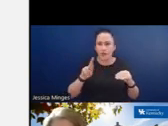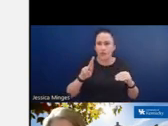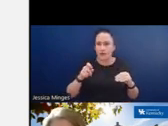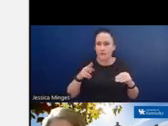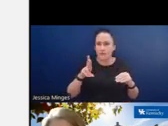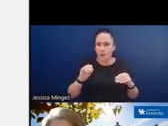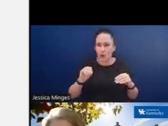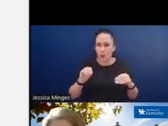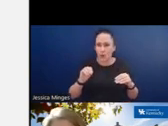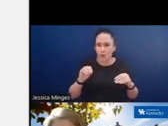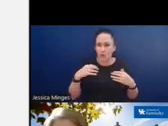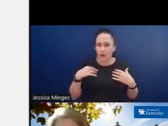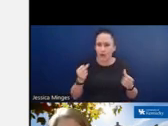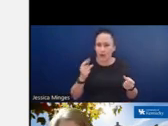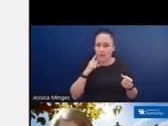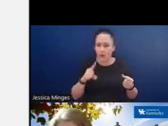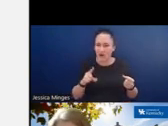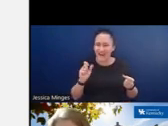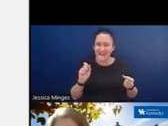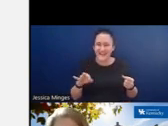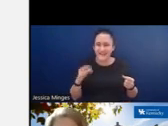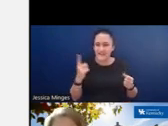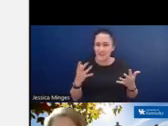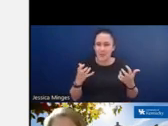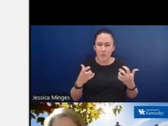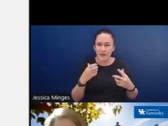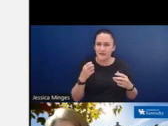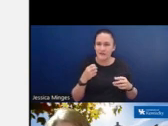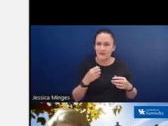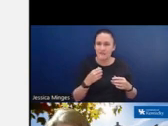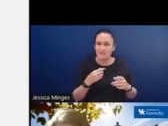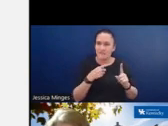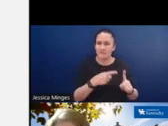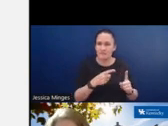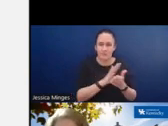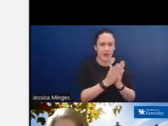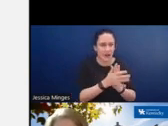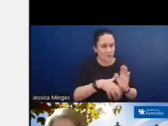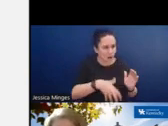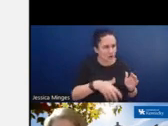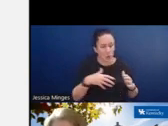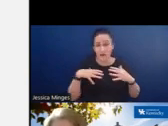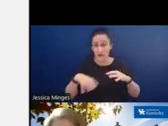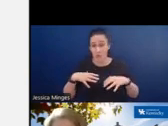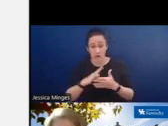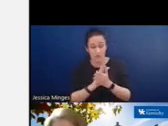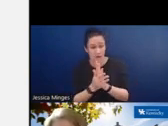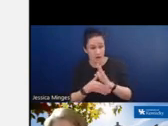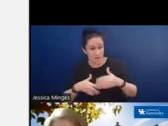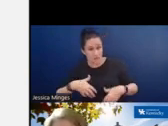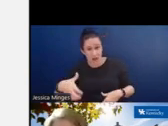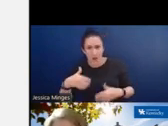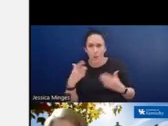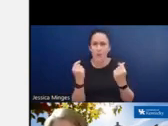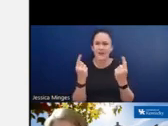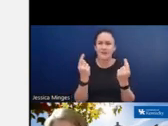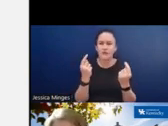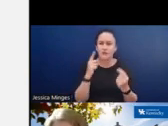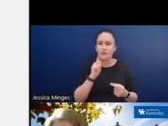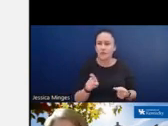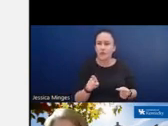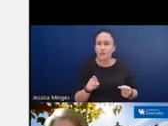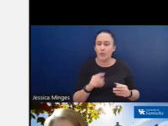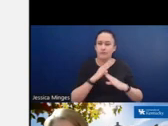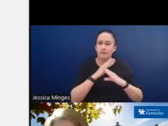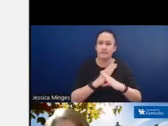when, if somebody would like to become pregnant or not like to become pregnant, what are some things that they can do to